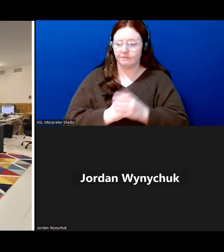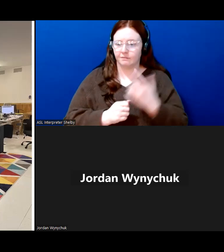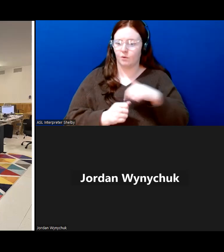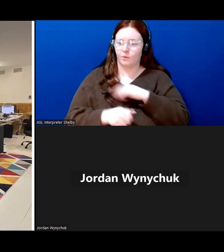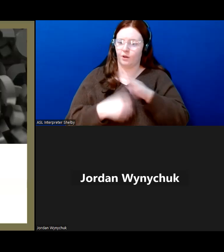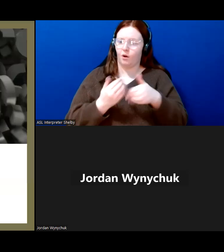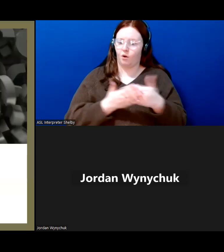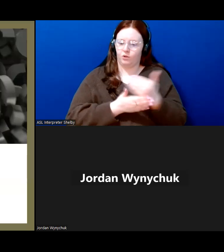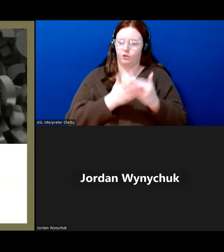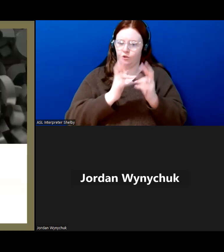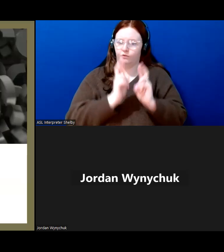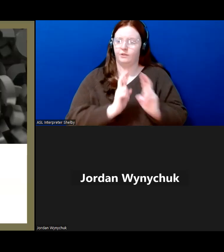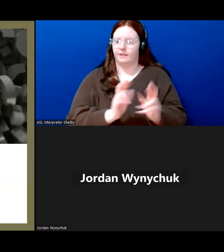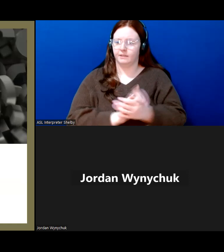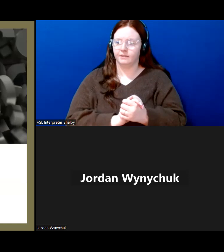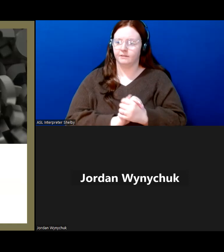respect.